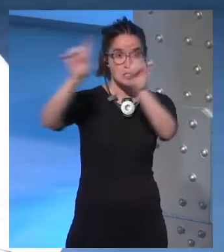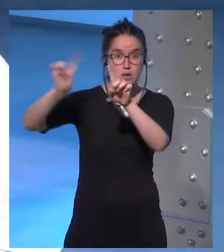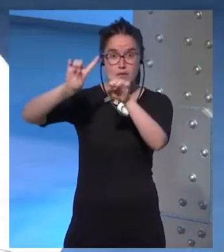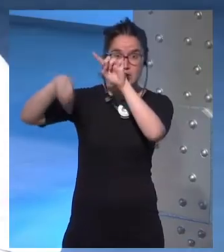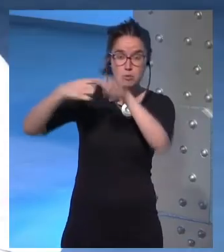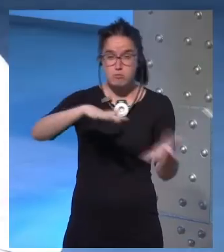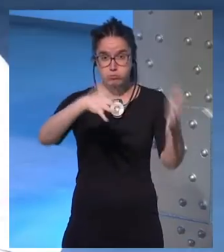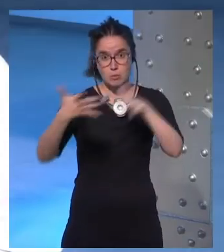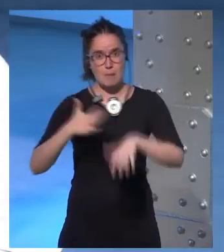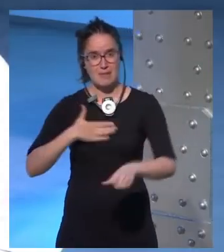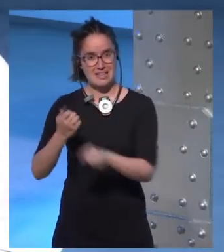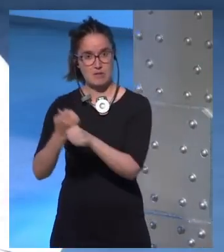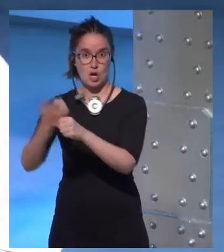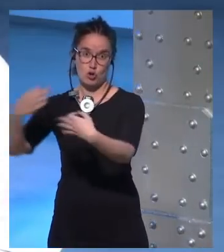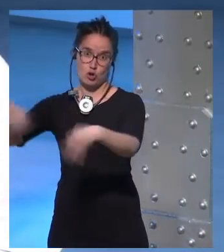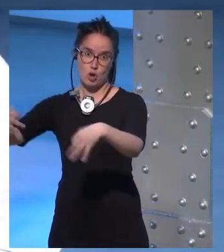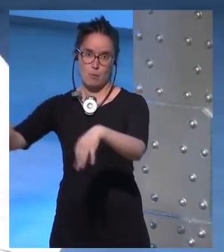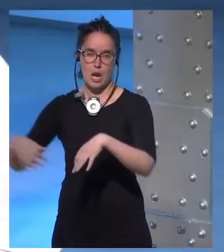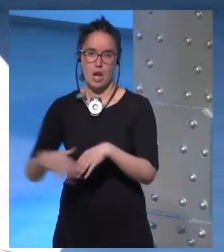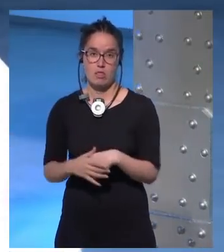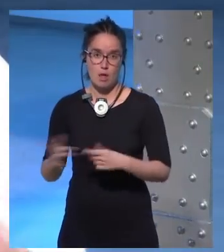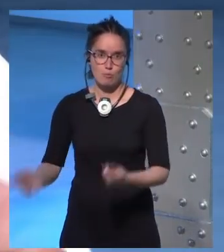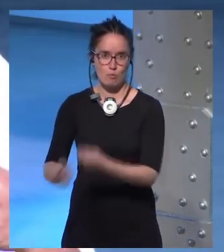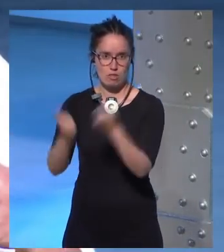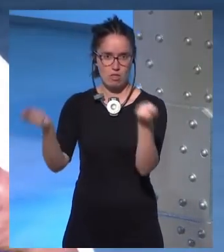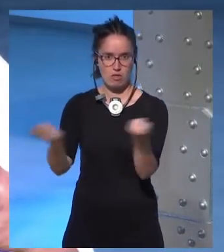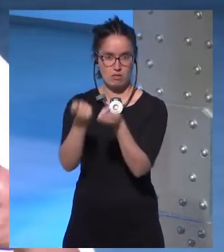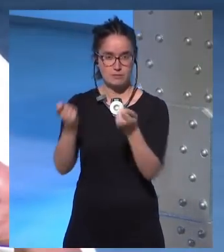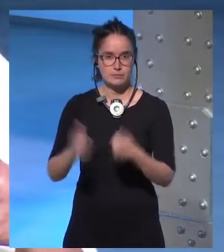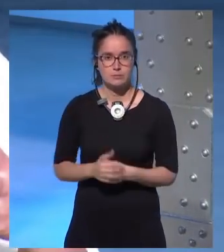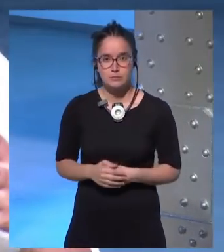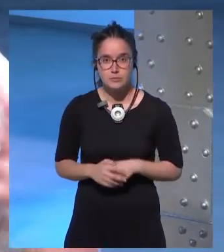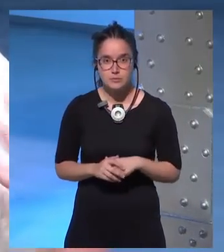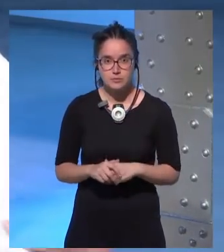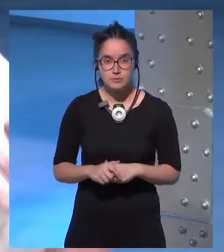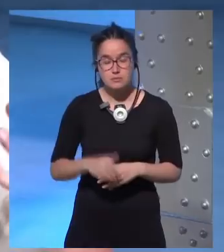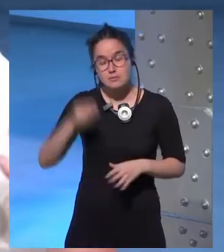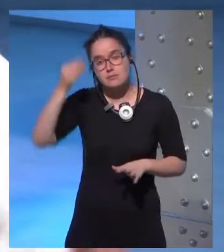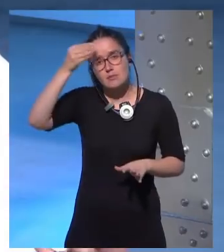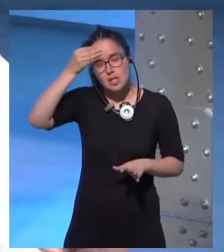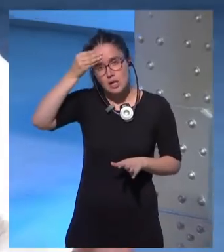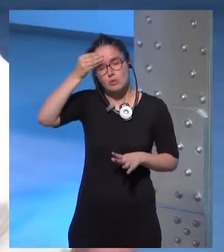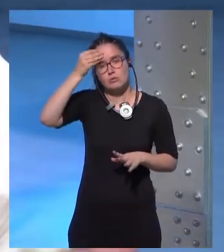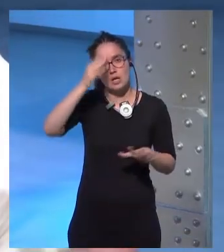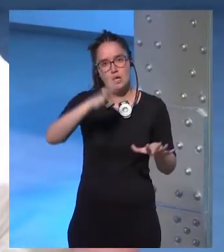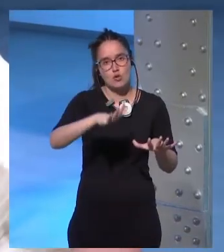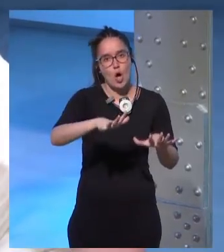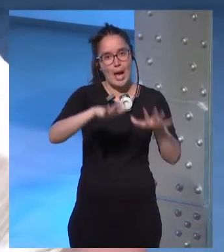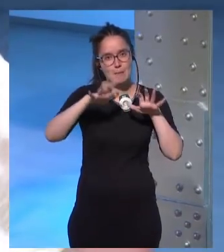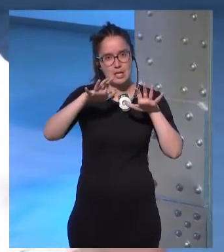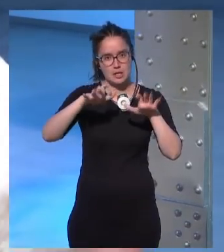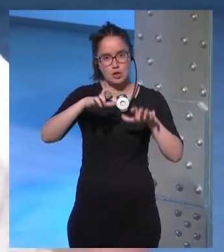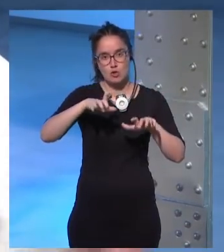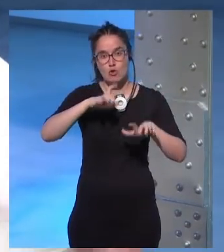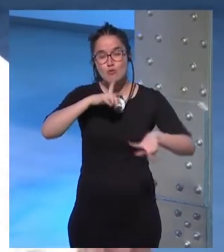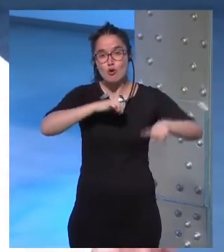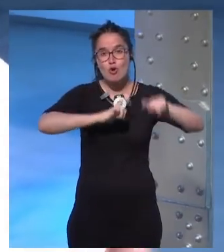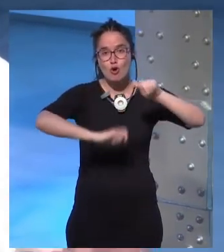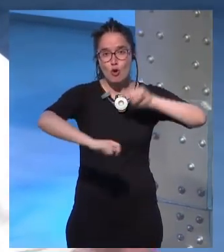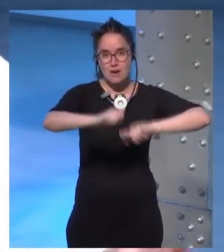certainly have learned how to market my work much